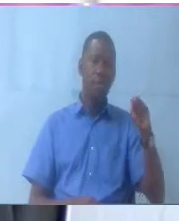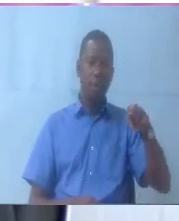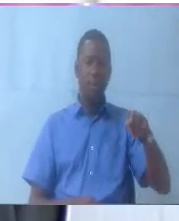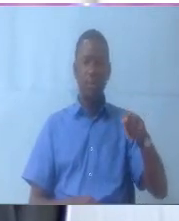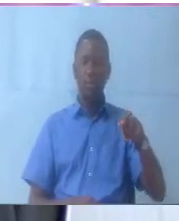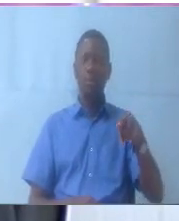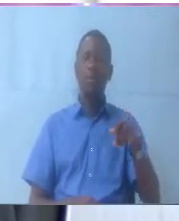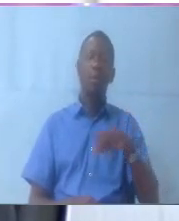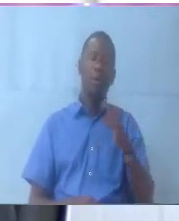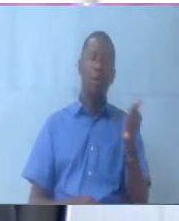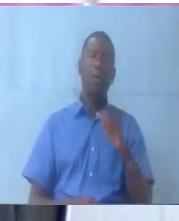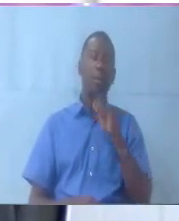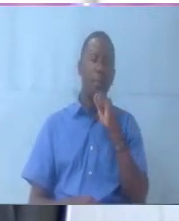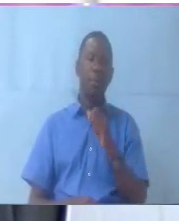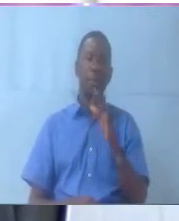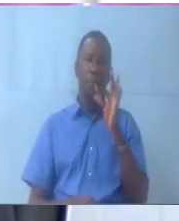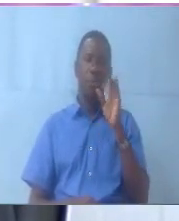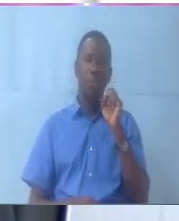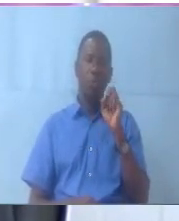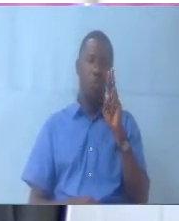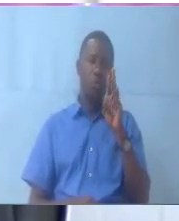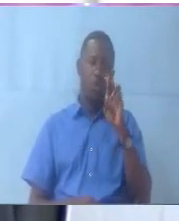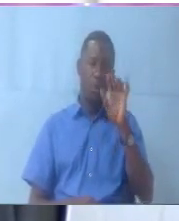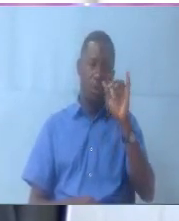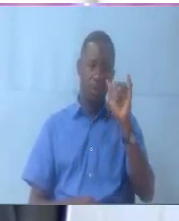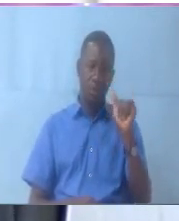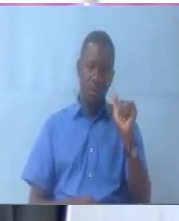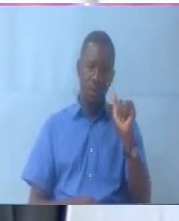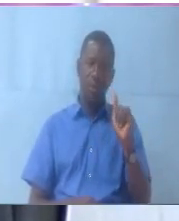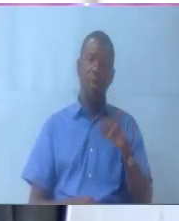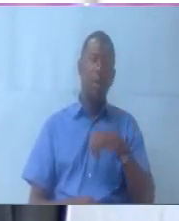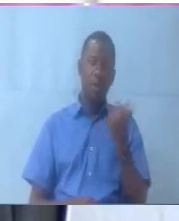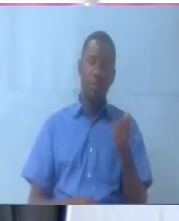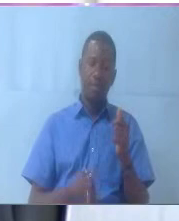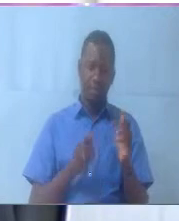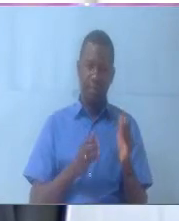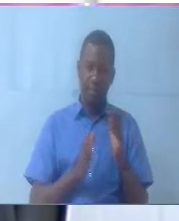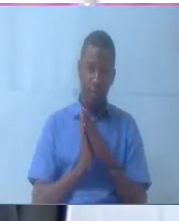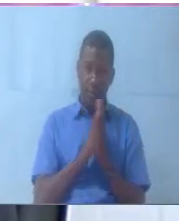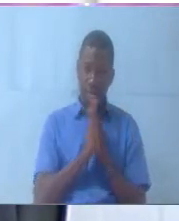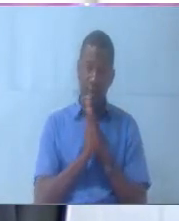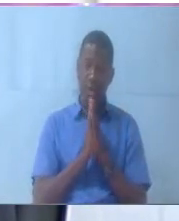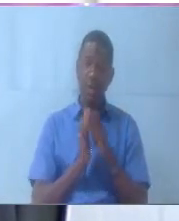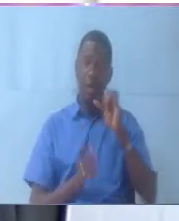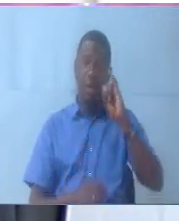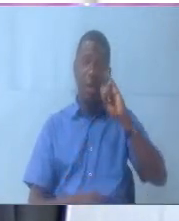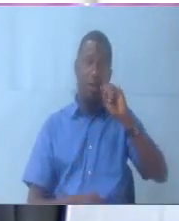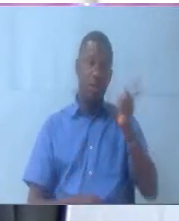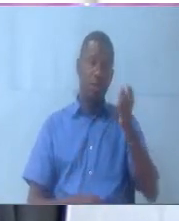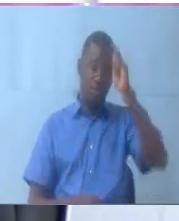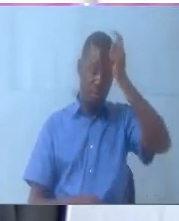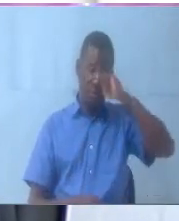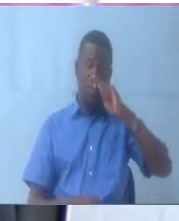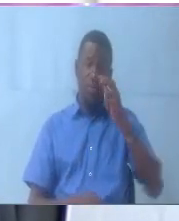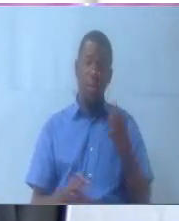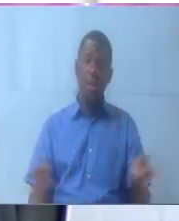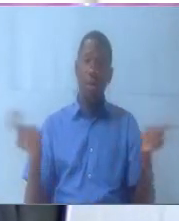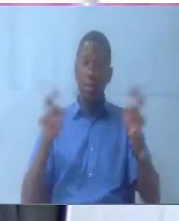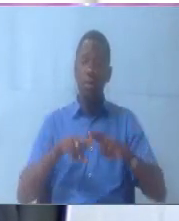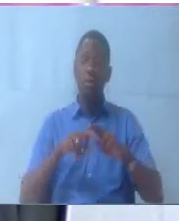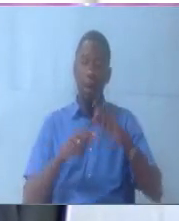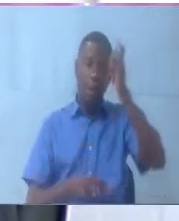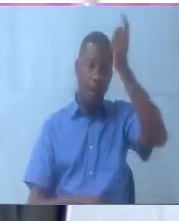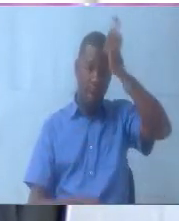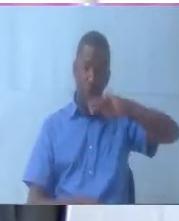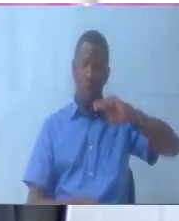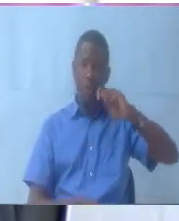was represented, or the IGP was represented by police officers. Between IGP menulotate wolle keta police luti. At the